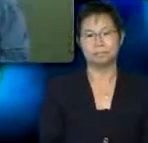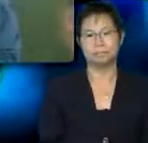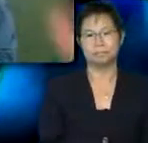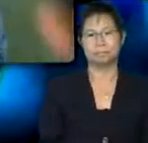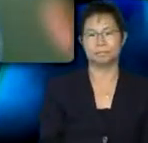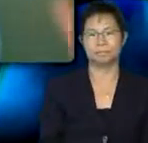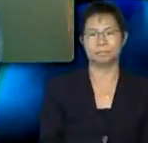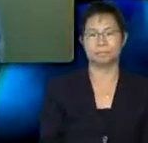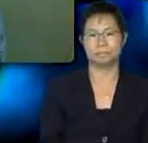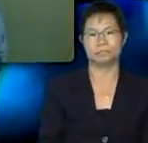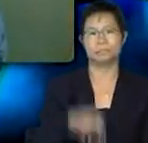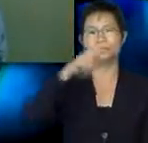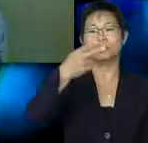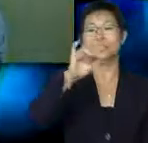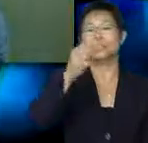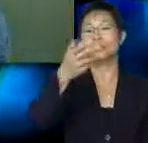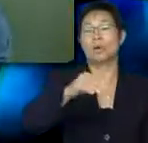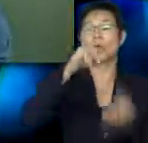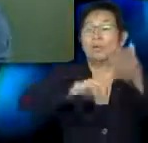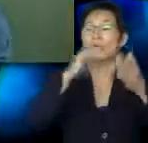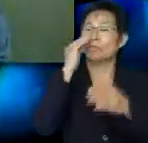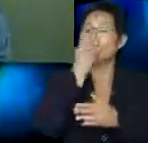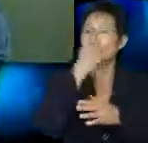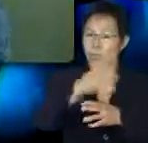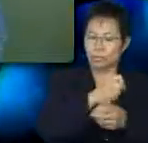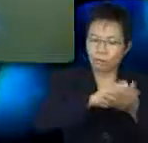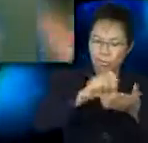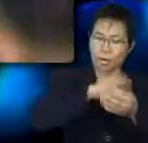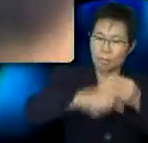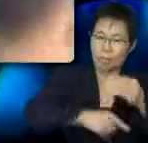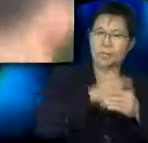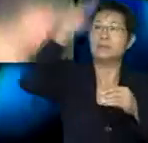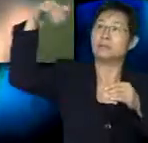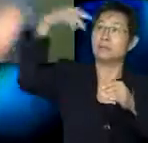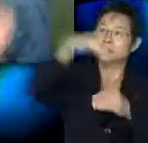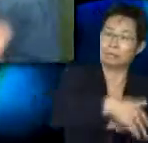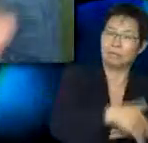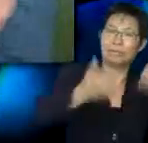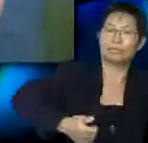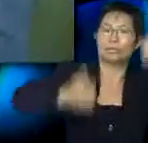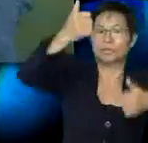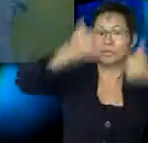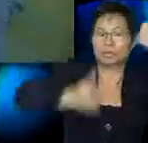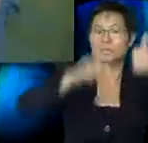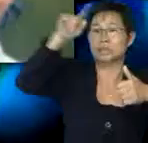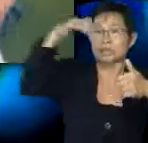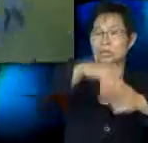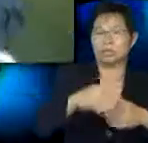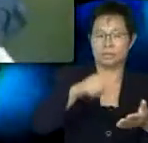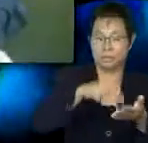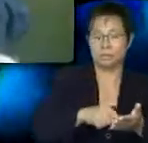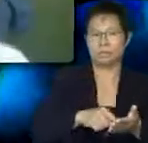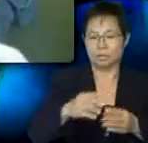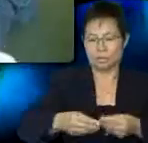Yes, Hisham. What flower would you like to write about? Sunflower. The sunflower. All right, which is the sunflower? This one. All right. We will give